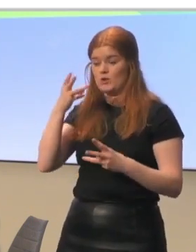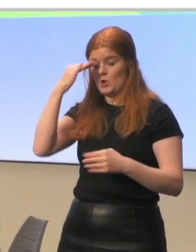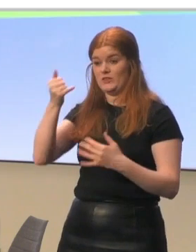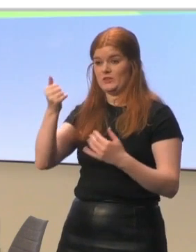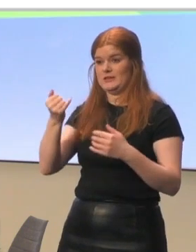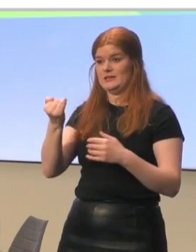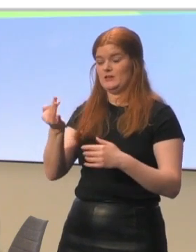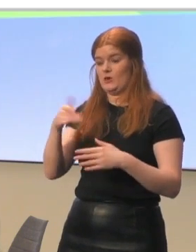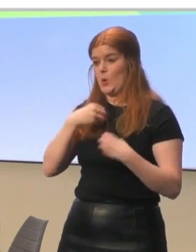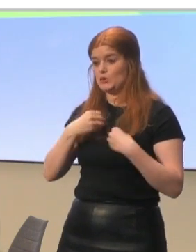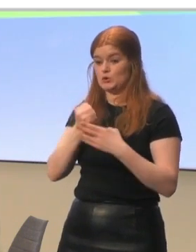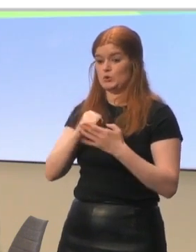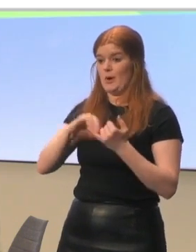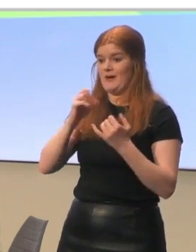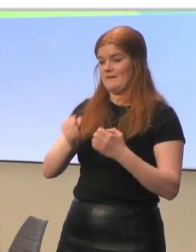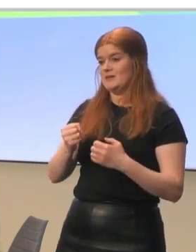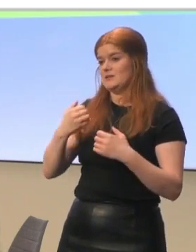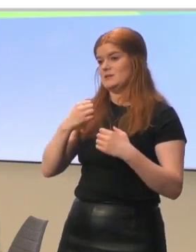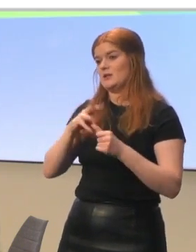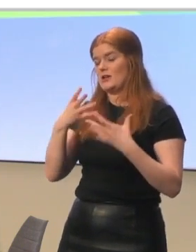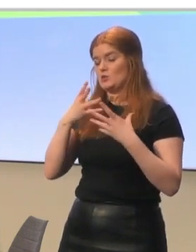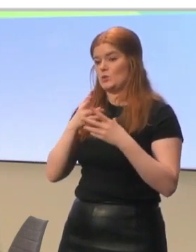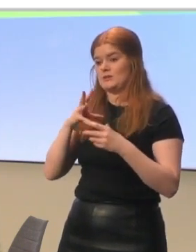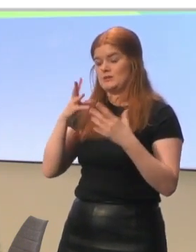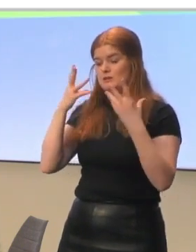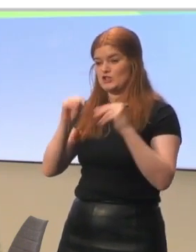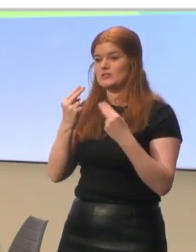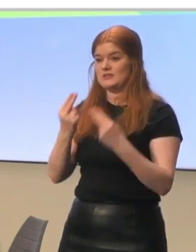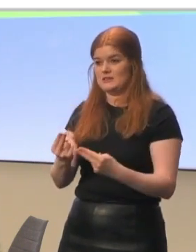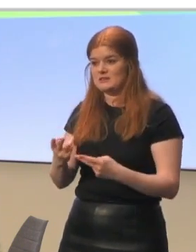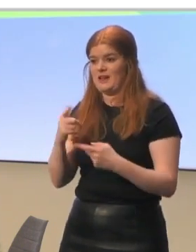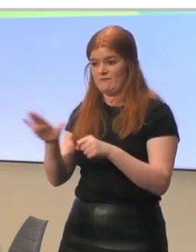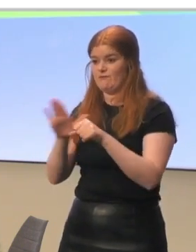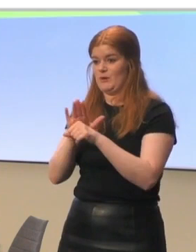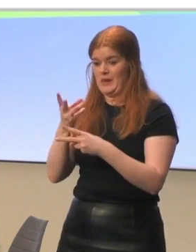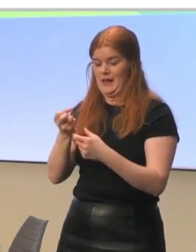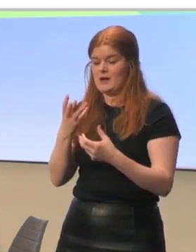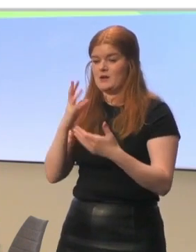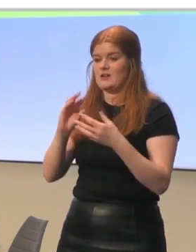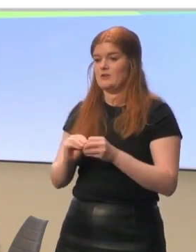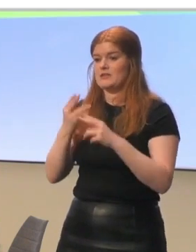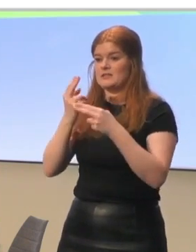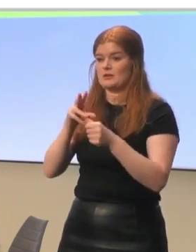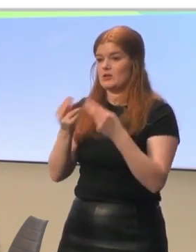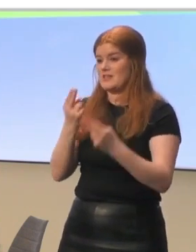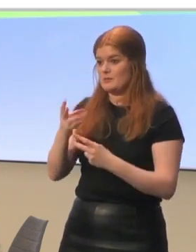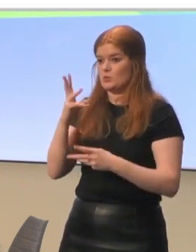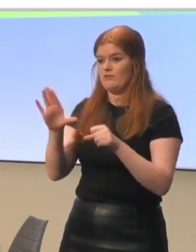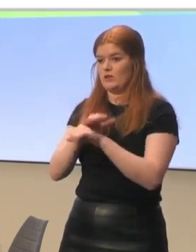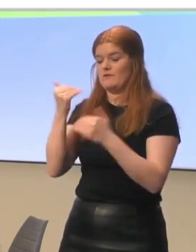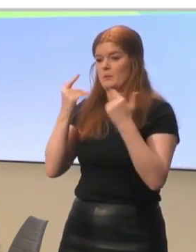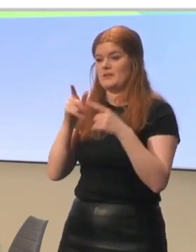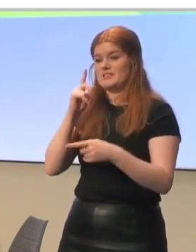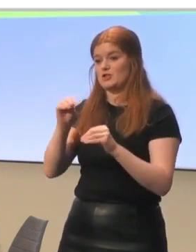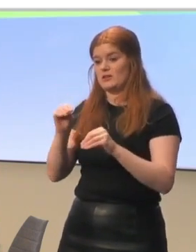education needs have an individualised assessment which informs teaching and learning and forms one part of an ongoing and